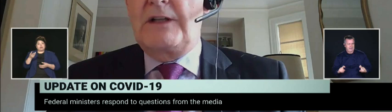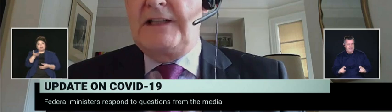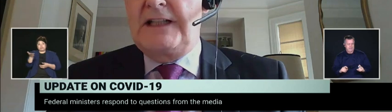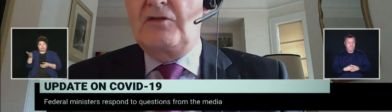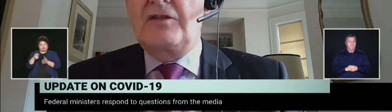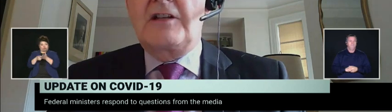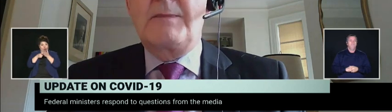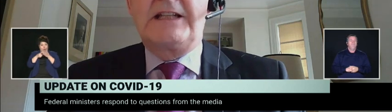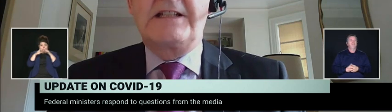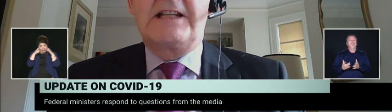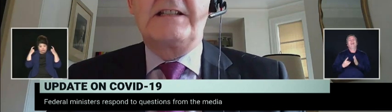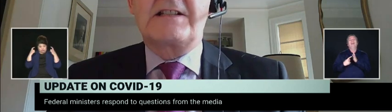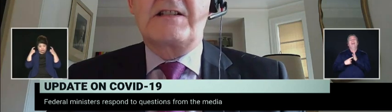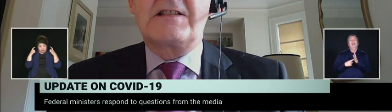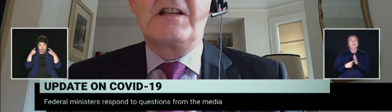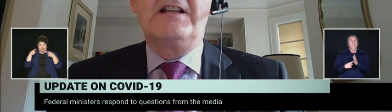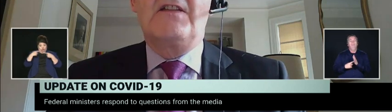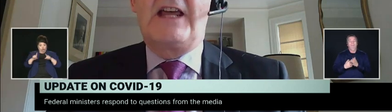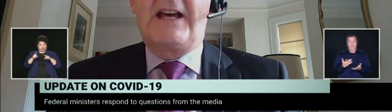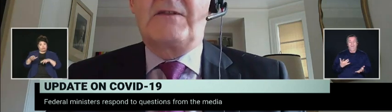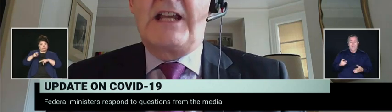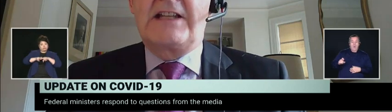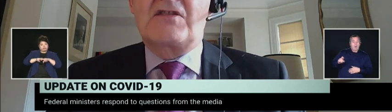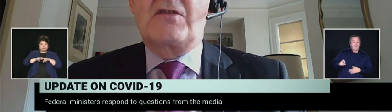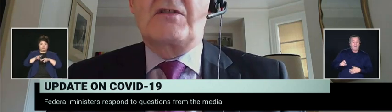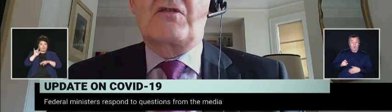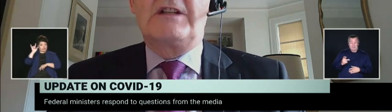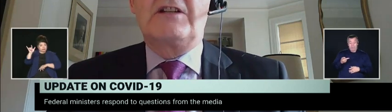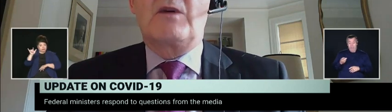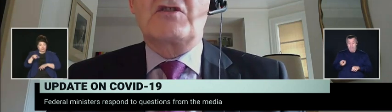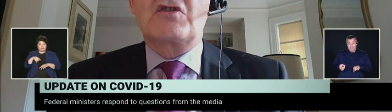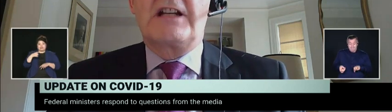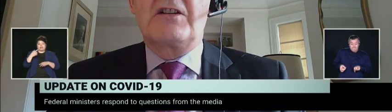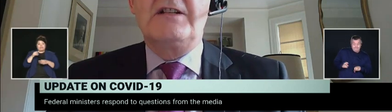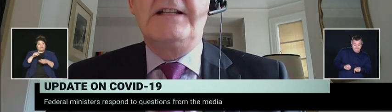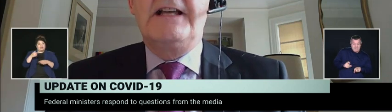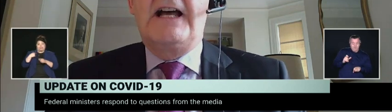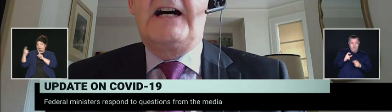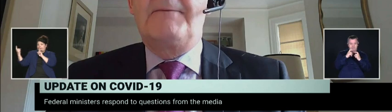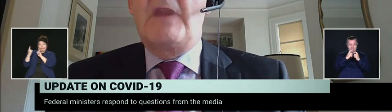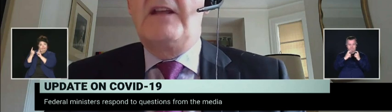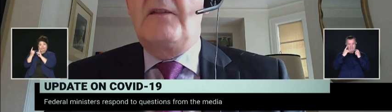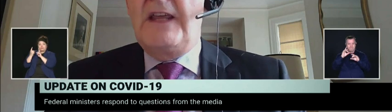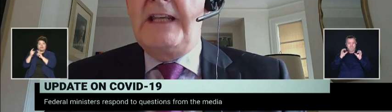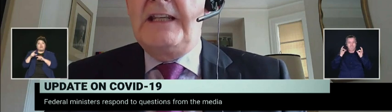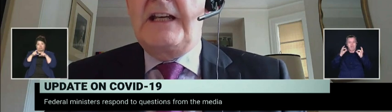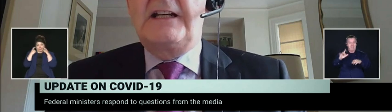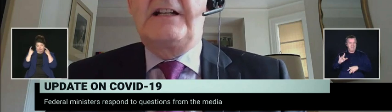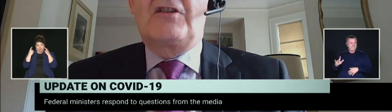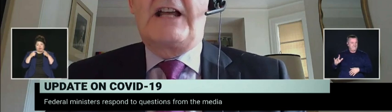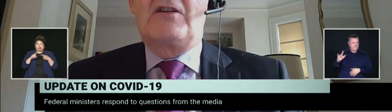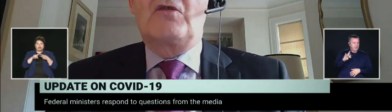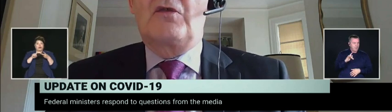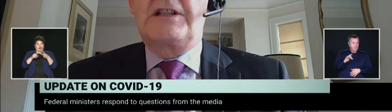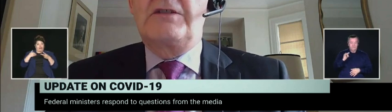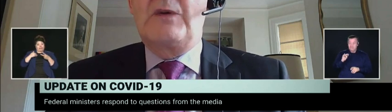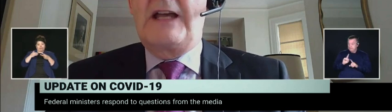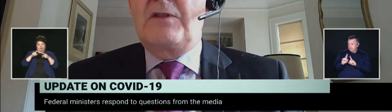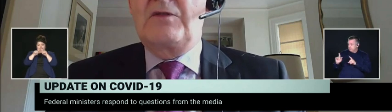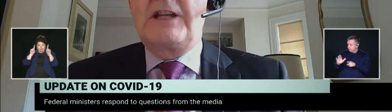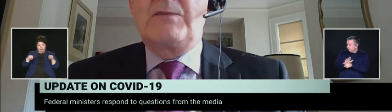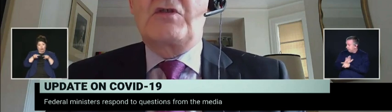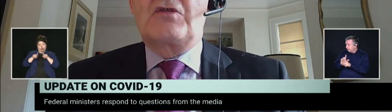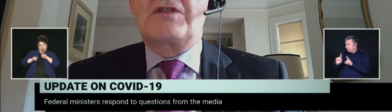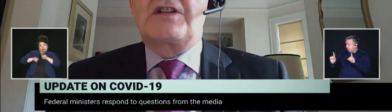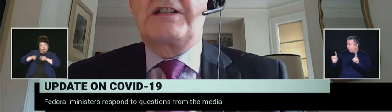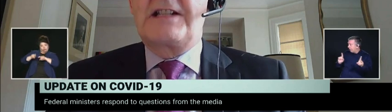and when they could not maintain distance, they have to answer a screening questionnaire. They are now going to have